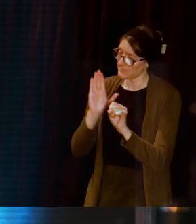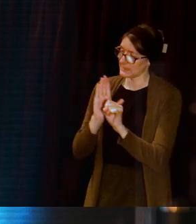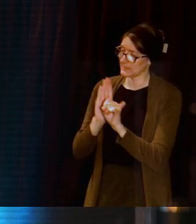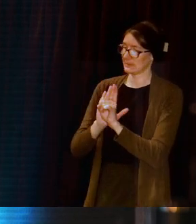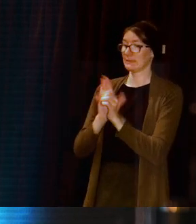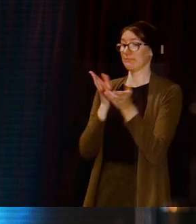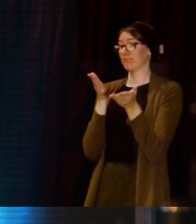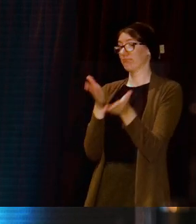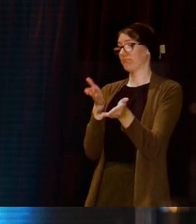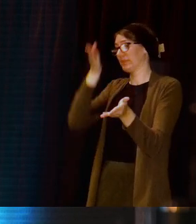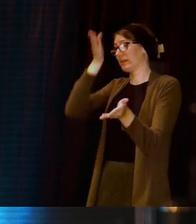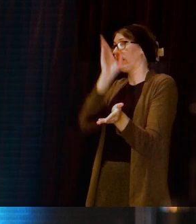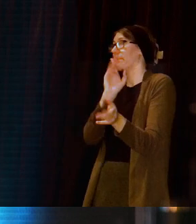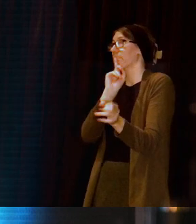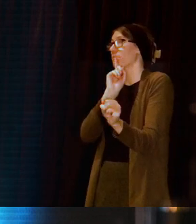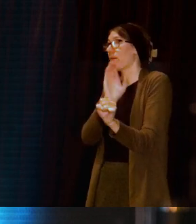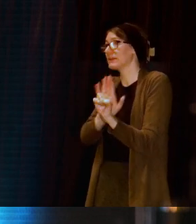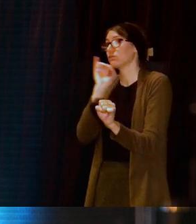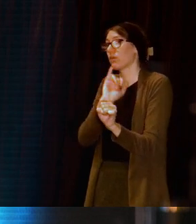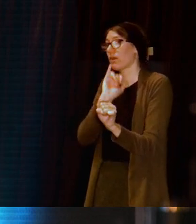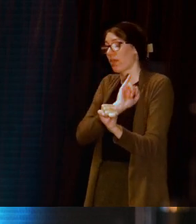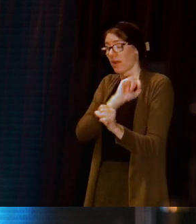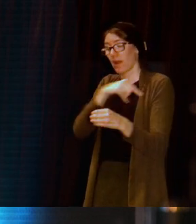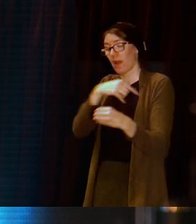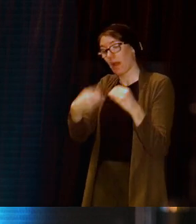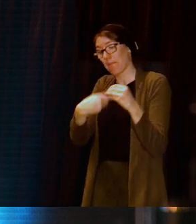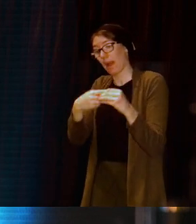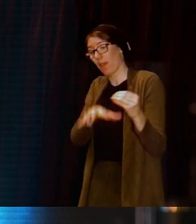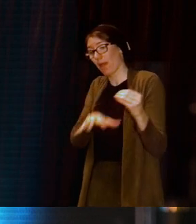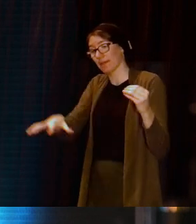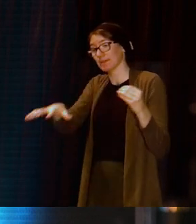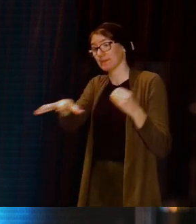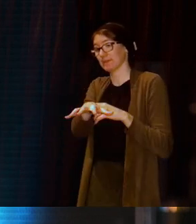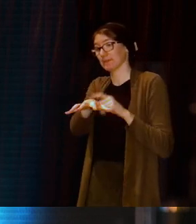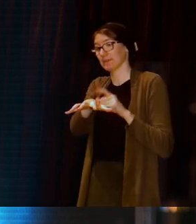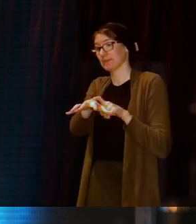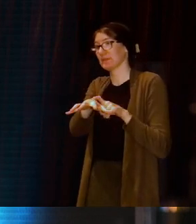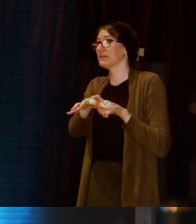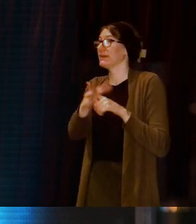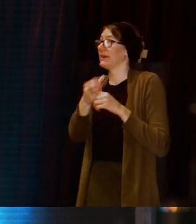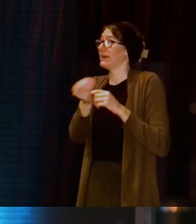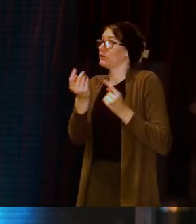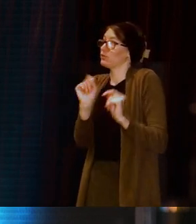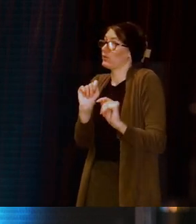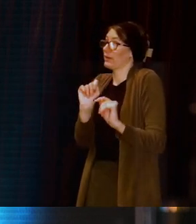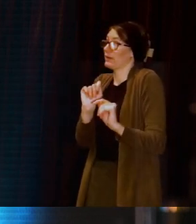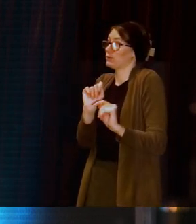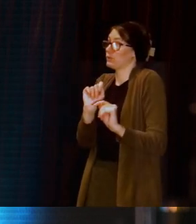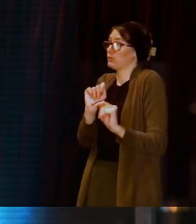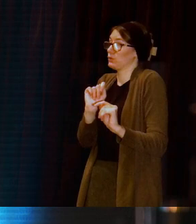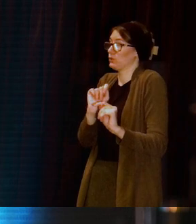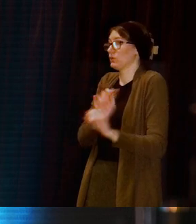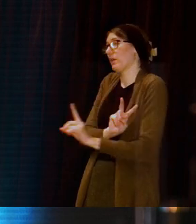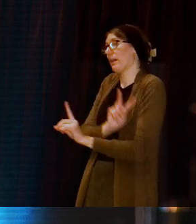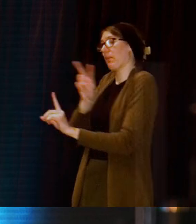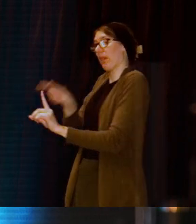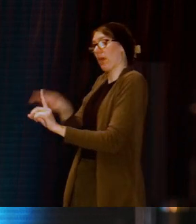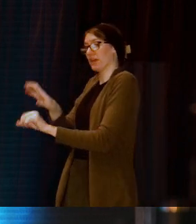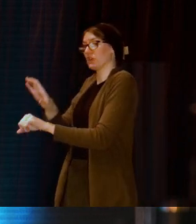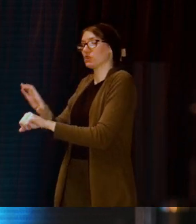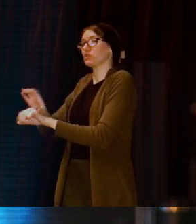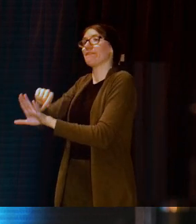that God made to Israel, particularly about the land, and now trying to apply them to the church